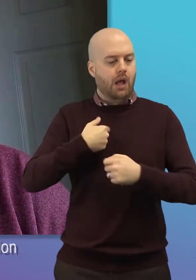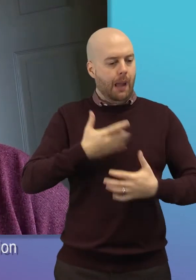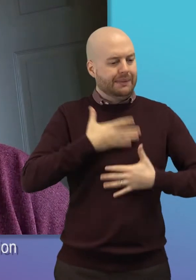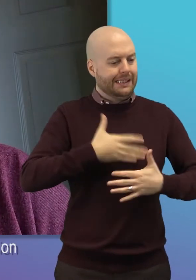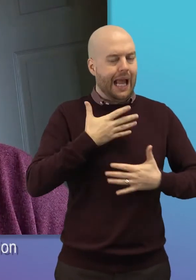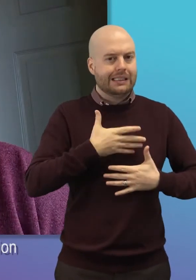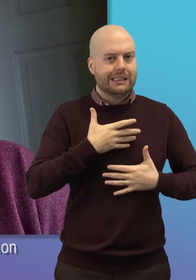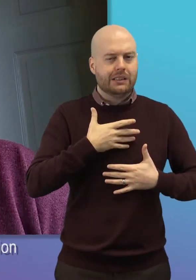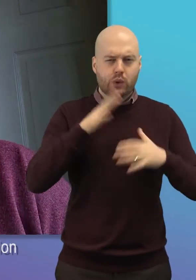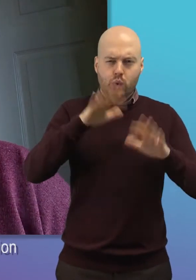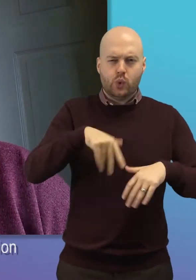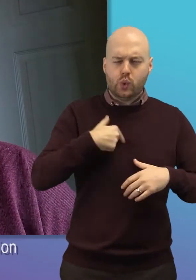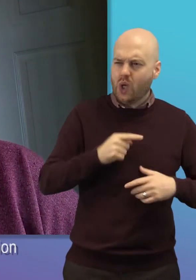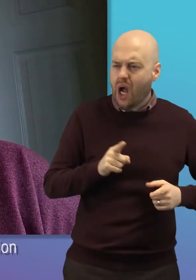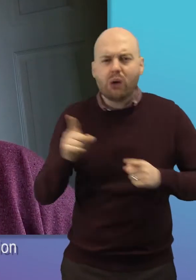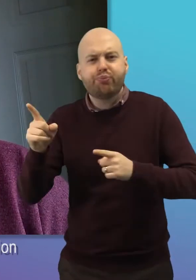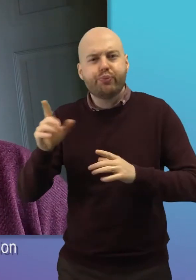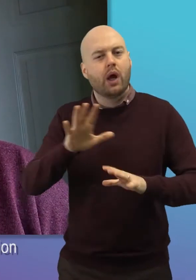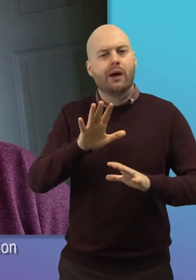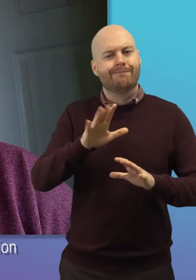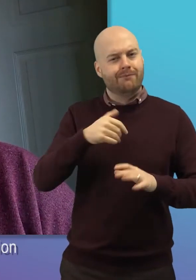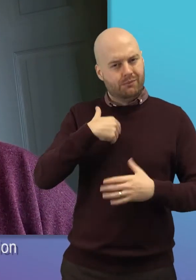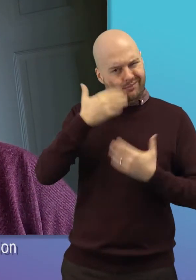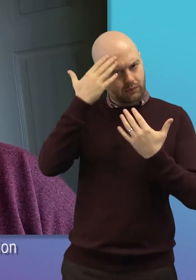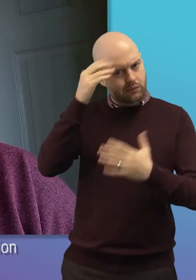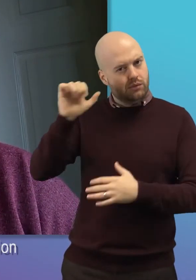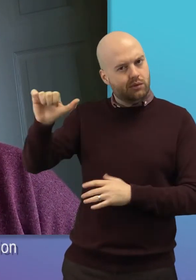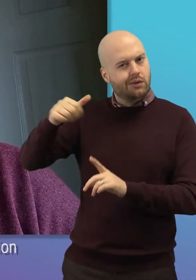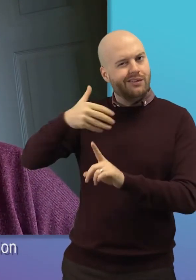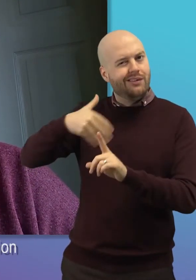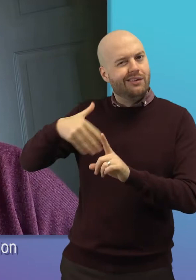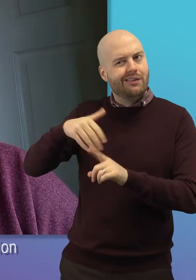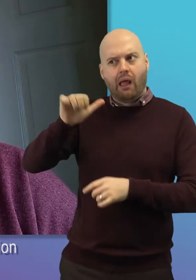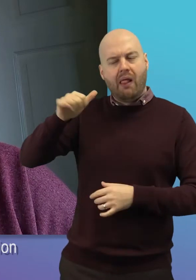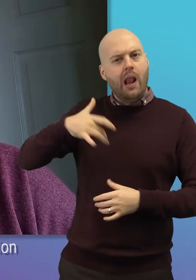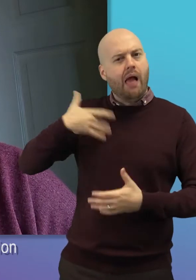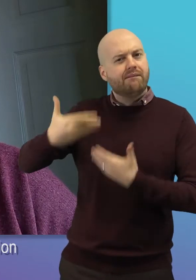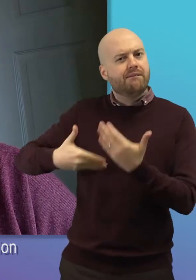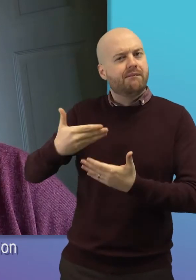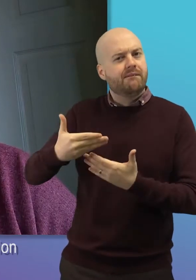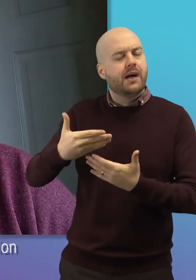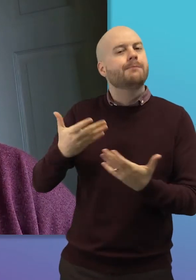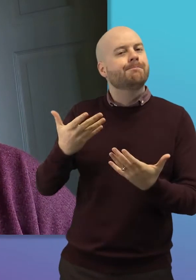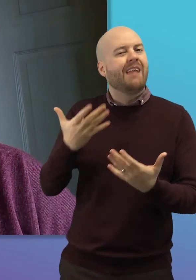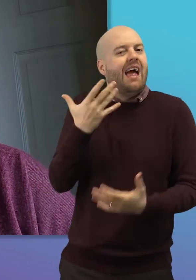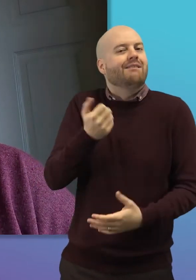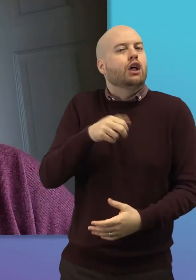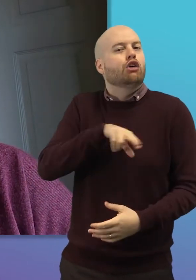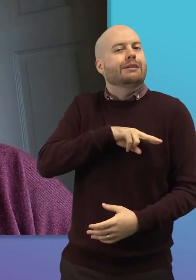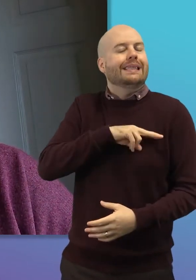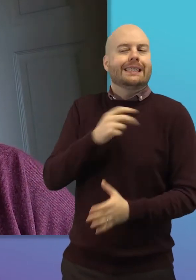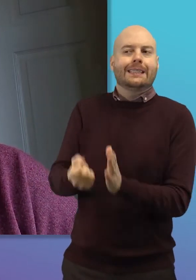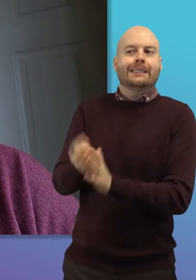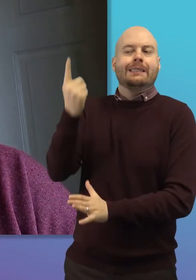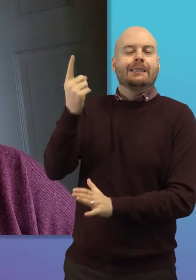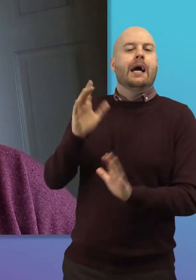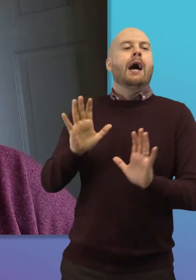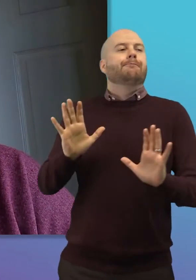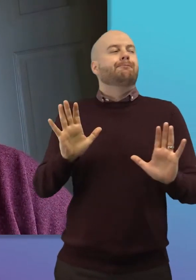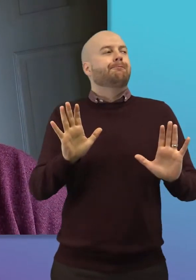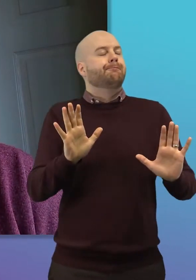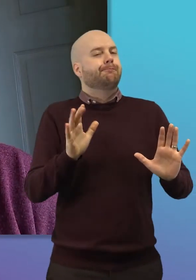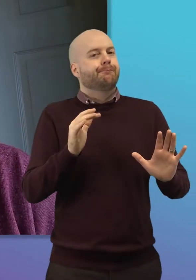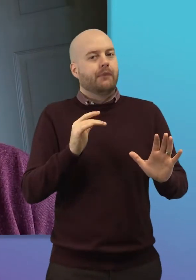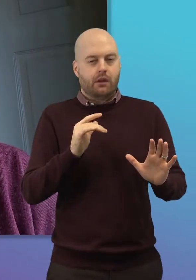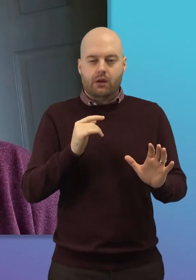just doing the best that they can in their present situation, and that's why they're doing what they're doing. And if we can recognise that, this can help us